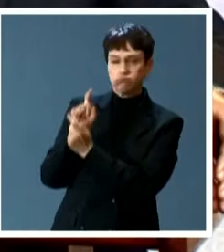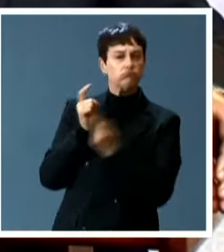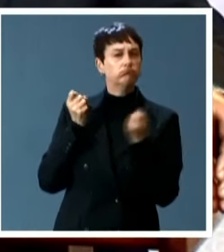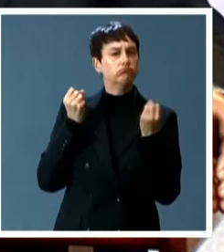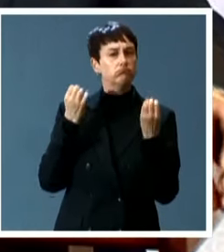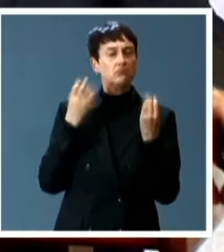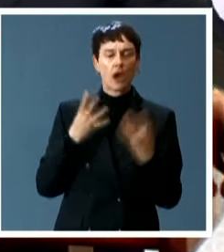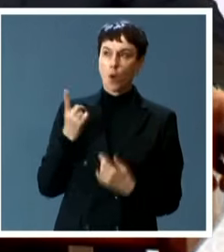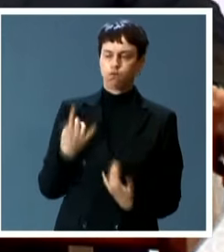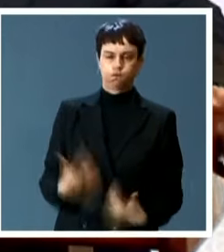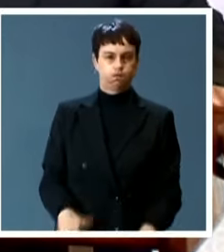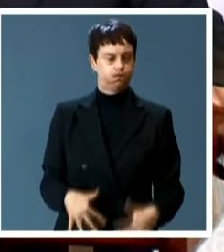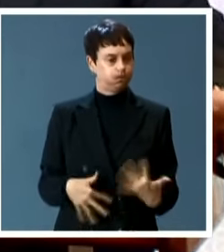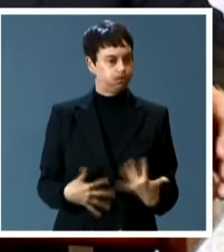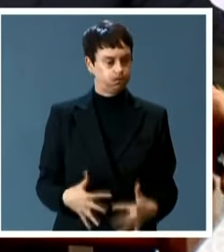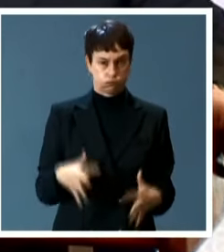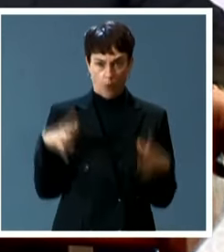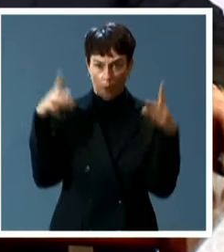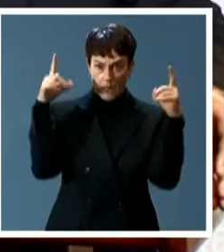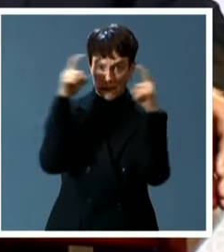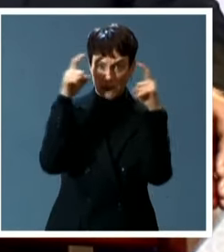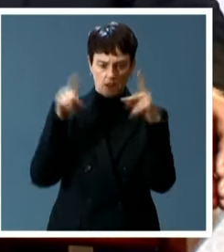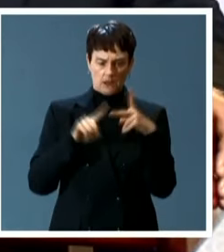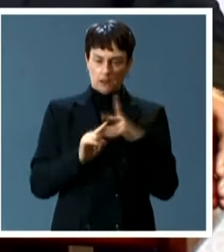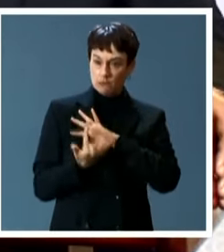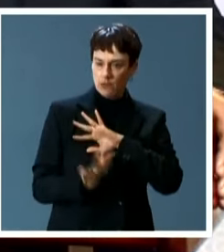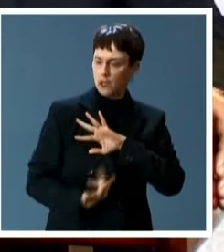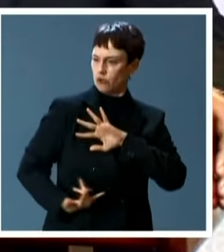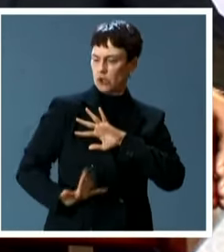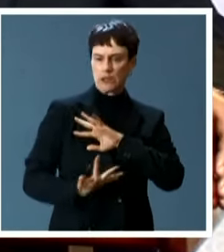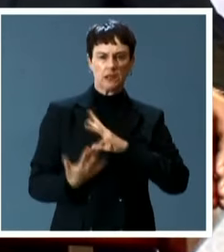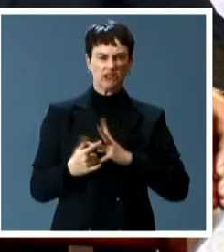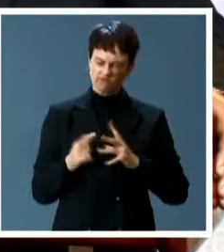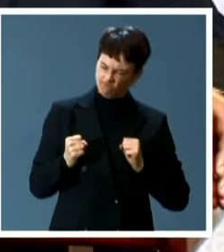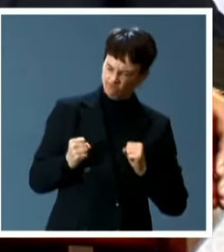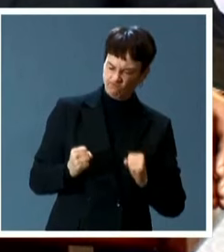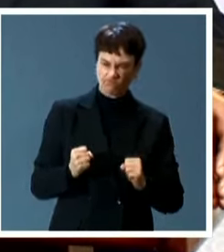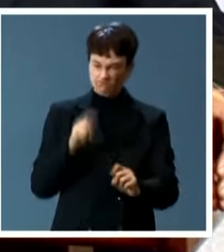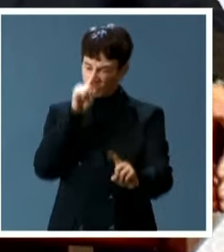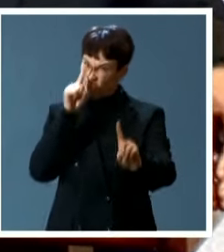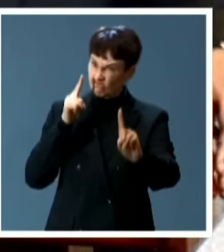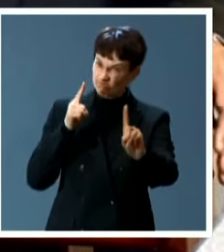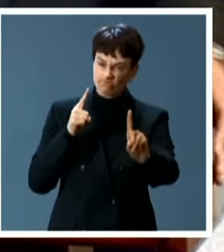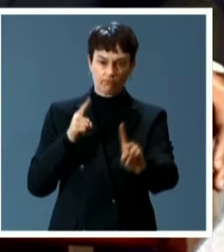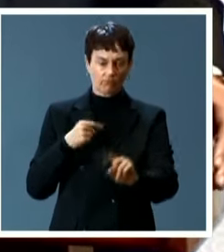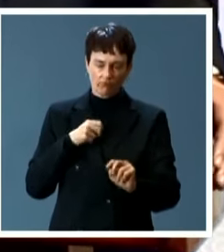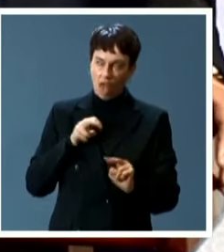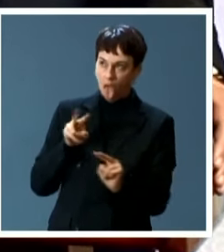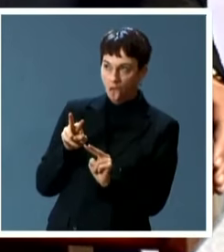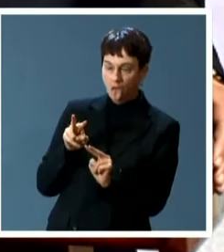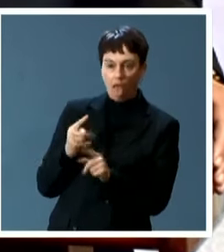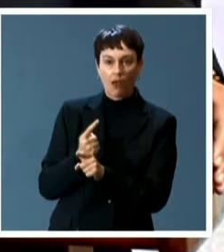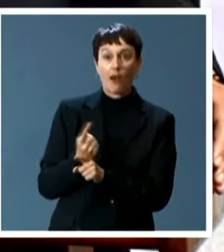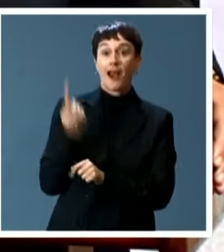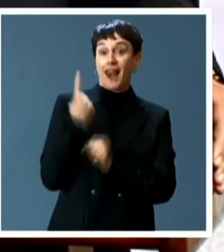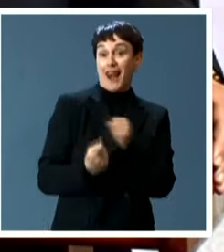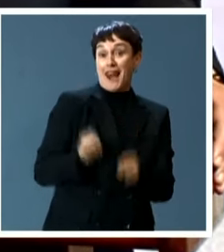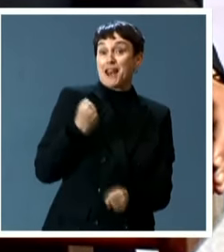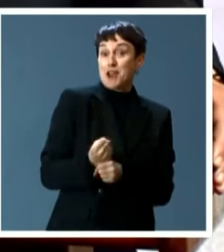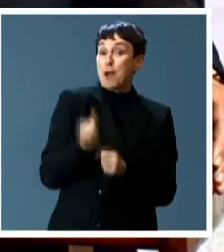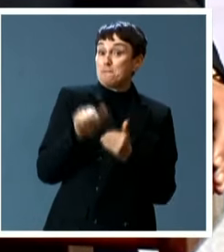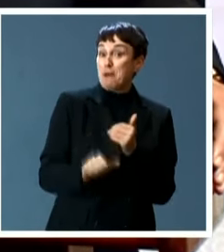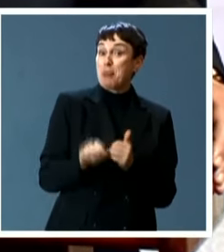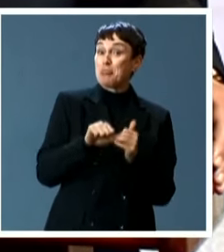compassion, which shone forth in everything he said and did. Last August, in my holidays, I